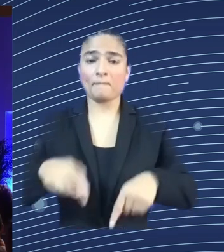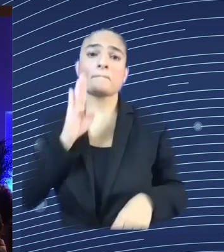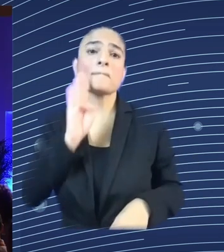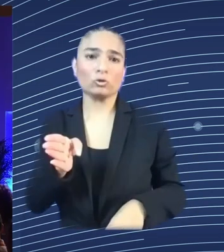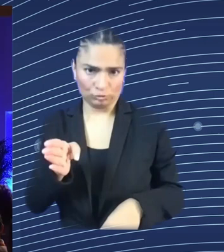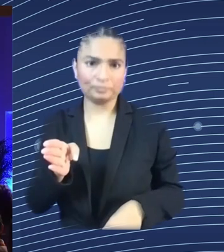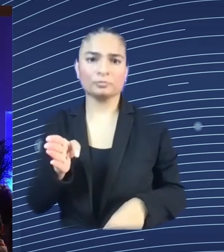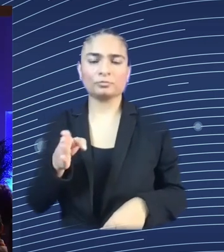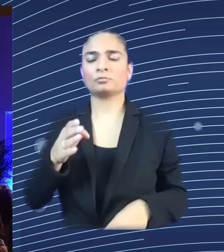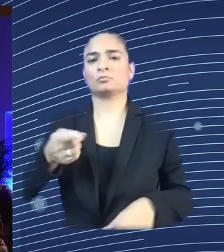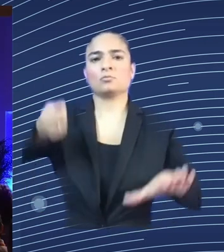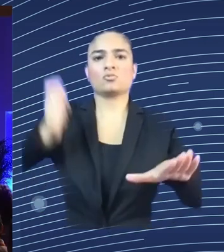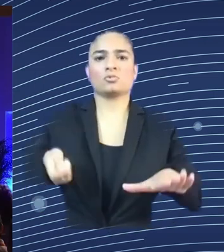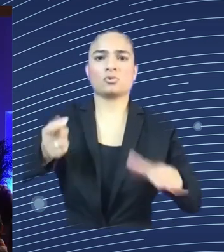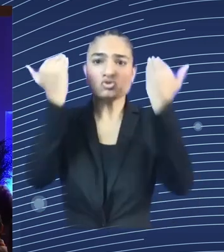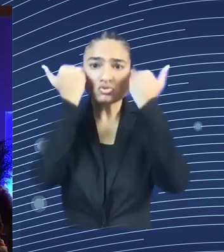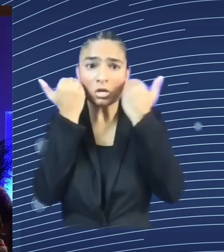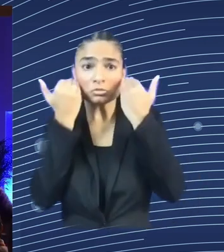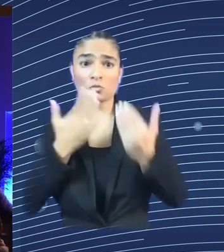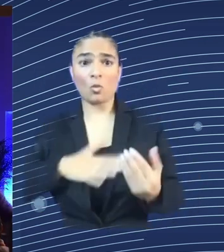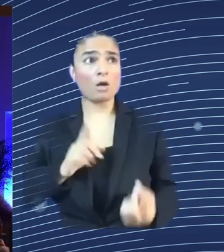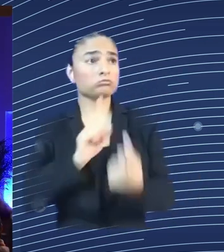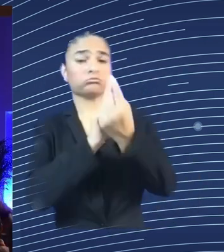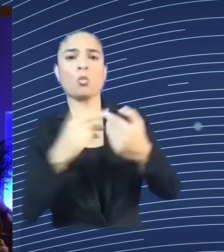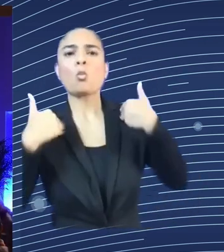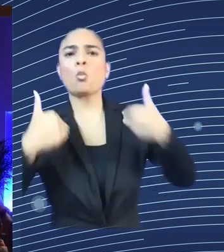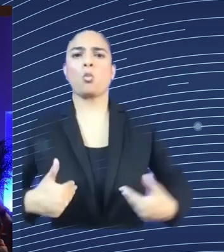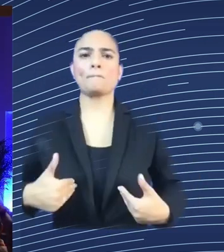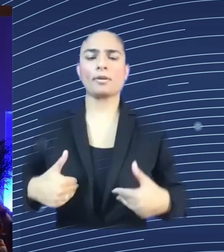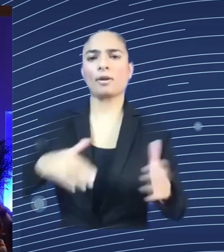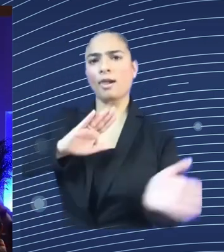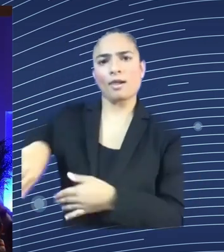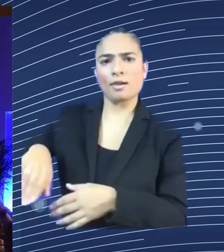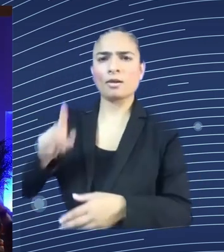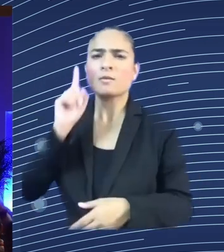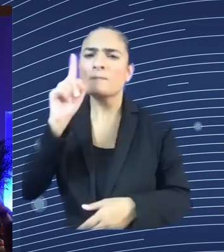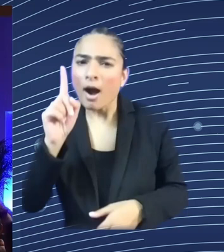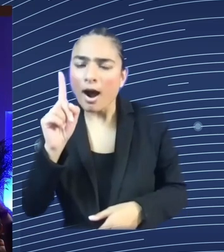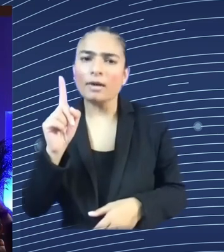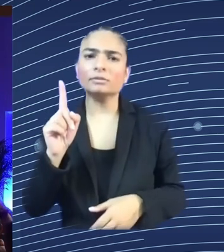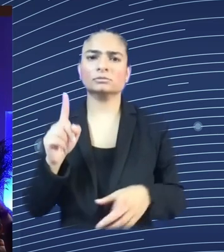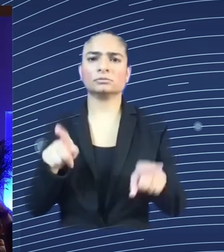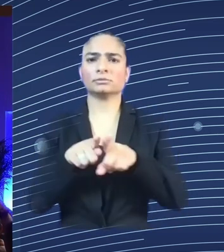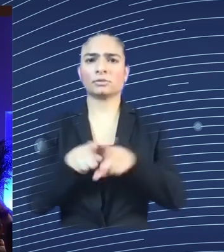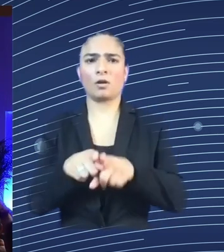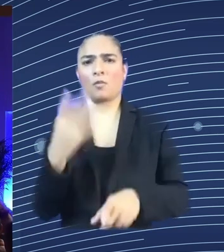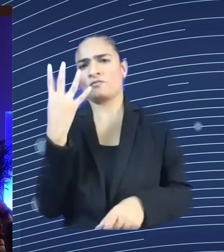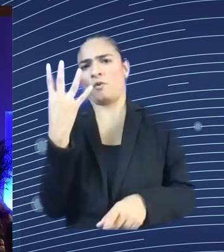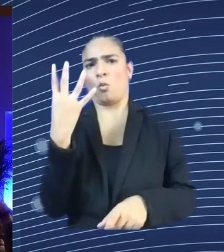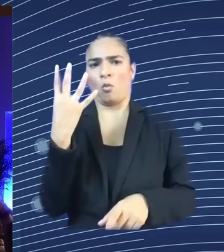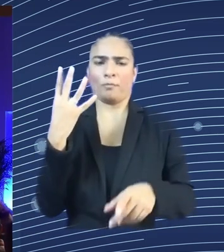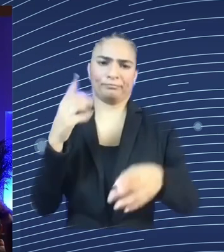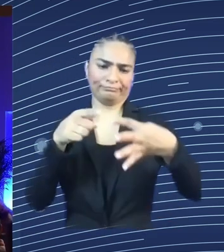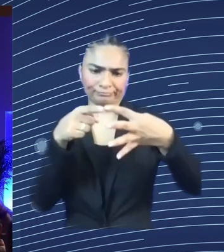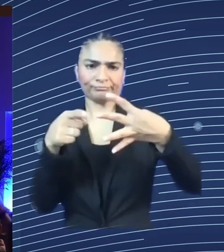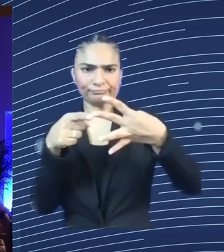principle, that you need two people checking and things like that? Is how do you, you know, handle this conflict? The